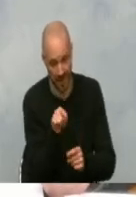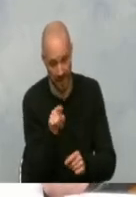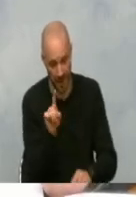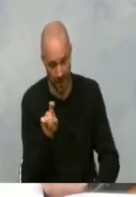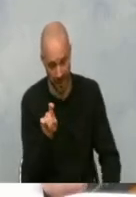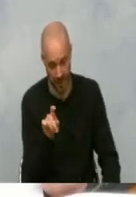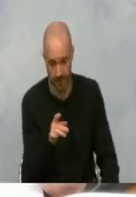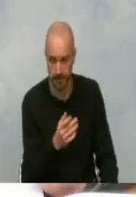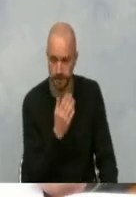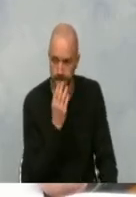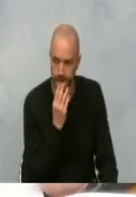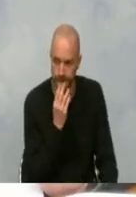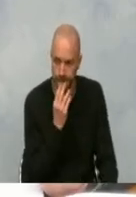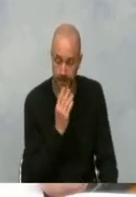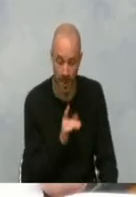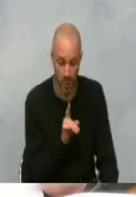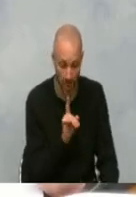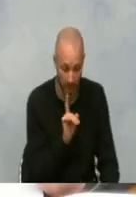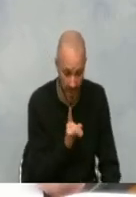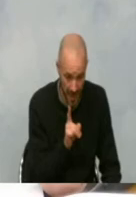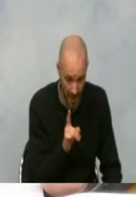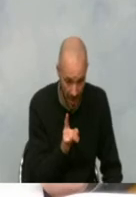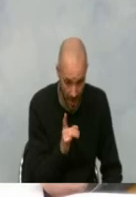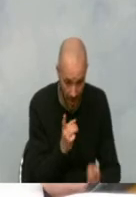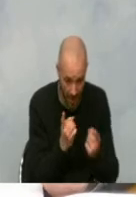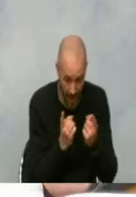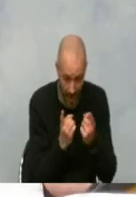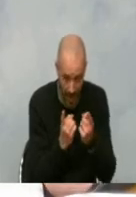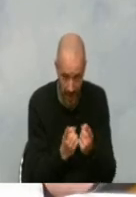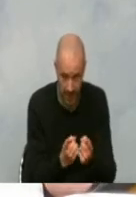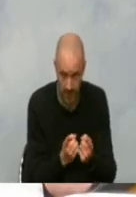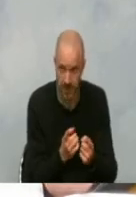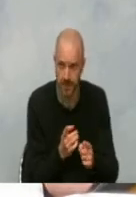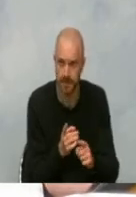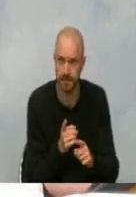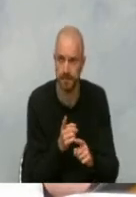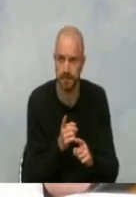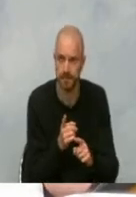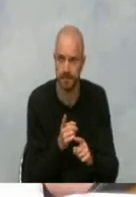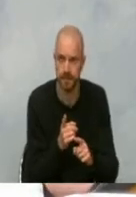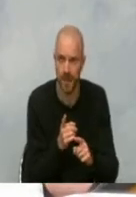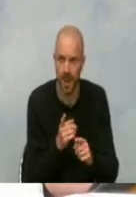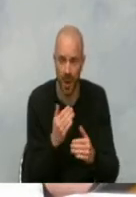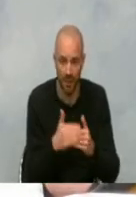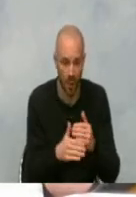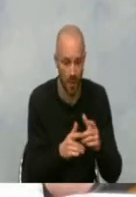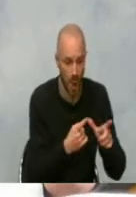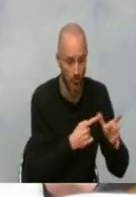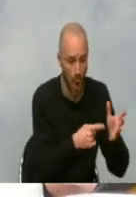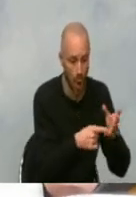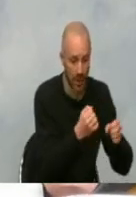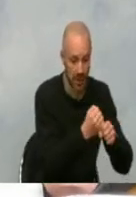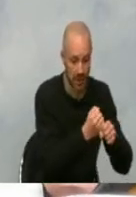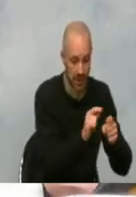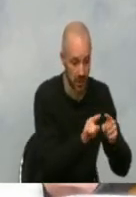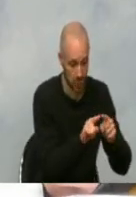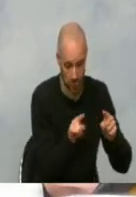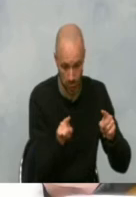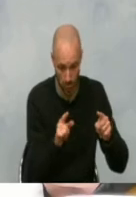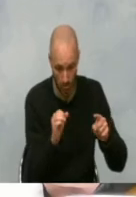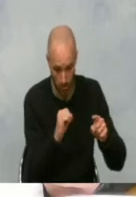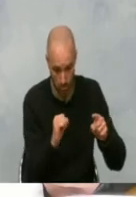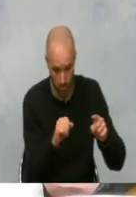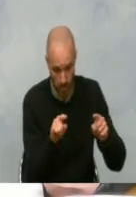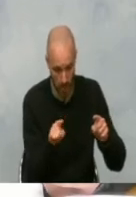these are items, right, which across the period from August to October, local